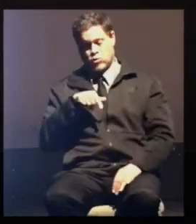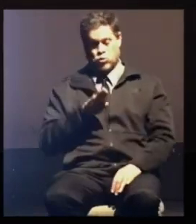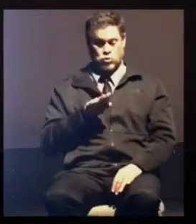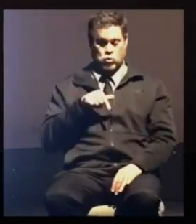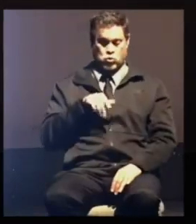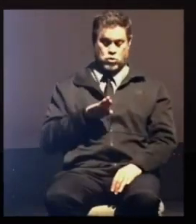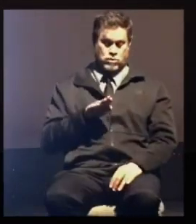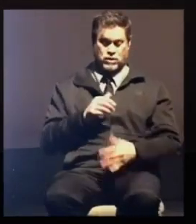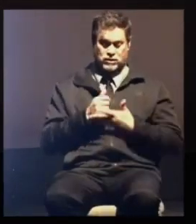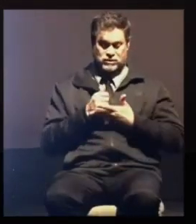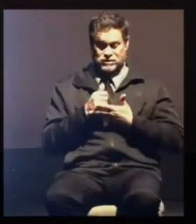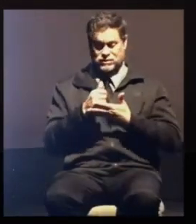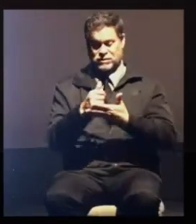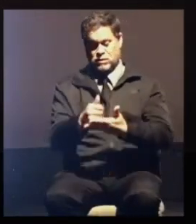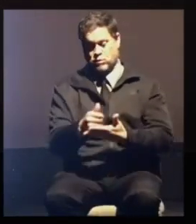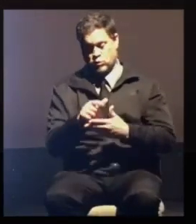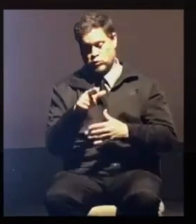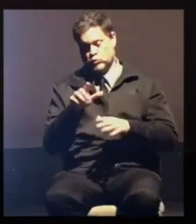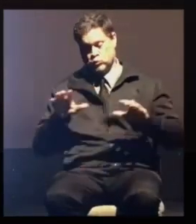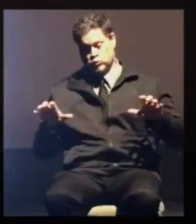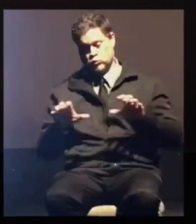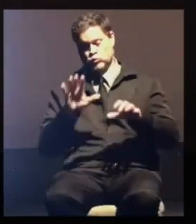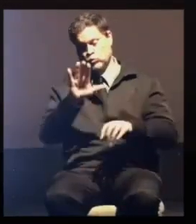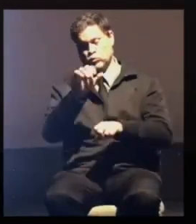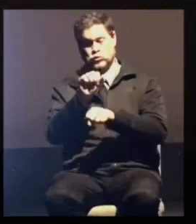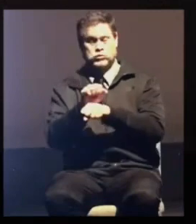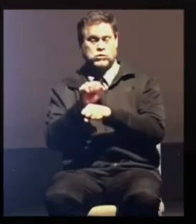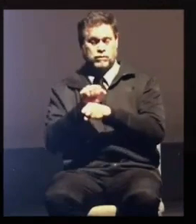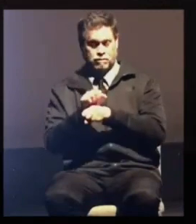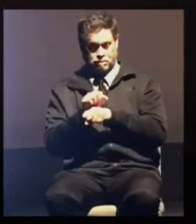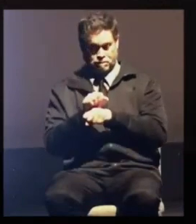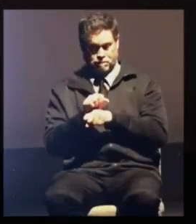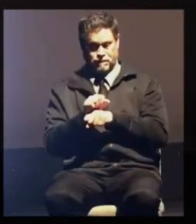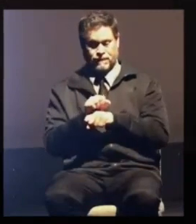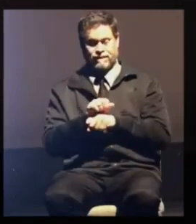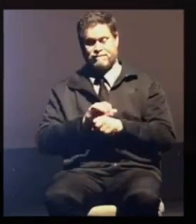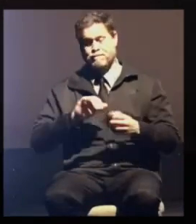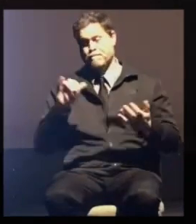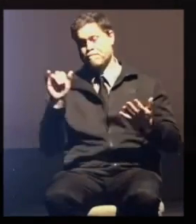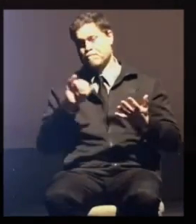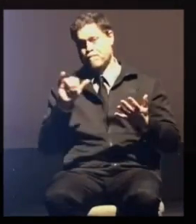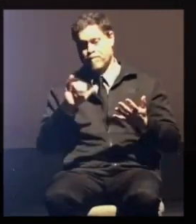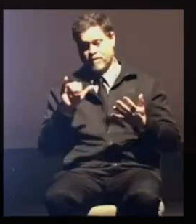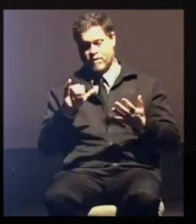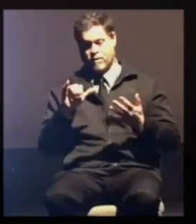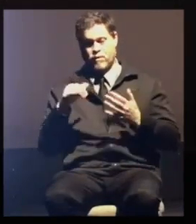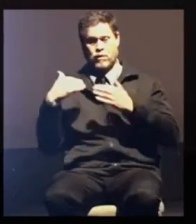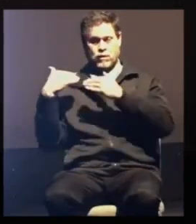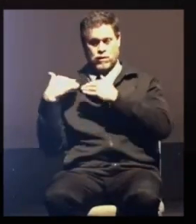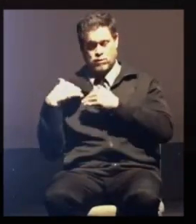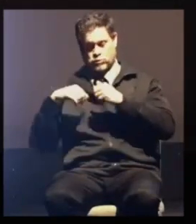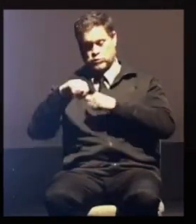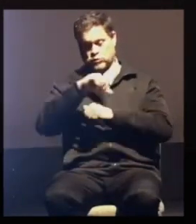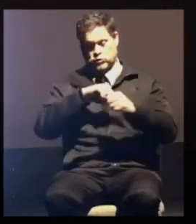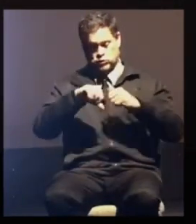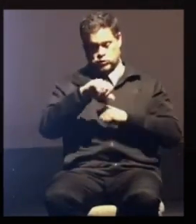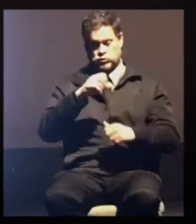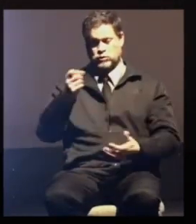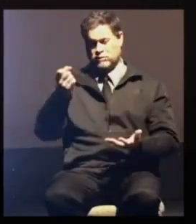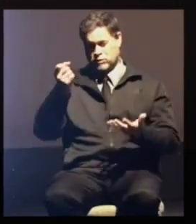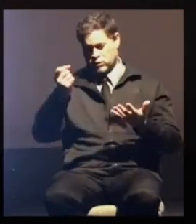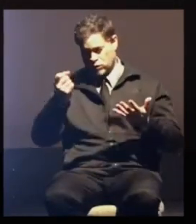his job to help you do your job. And then, like you're accountable to each other, you have to